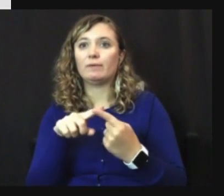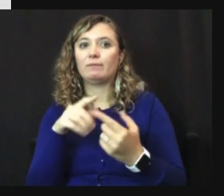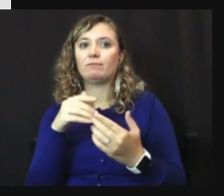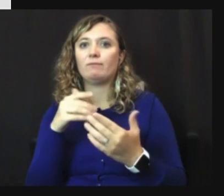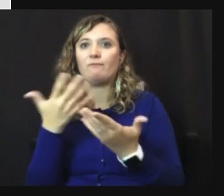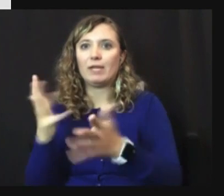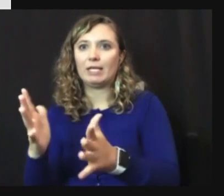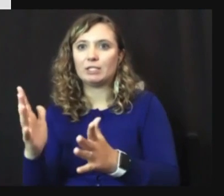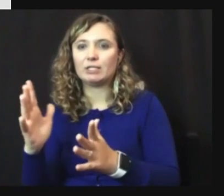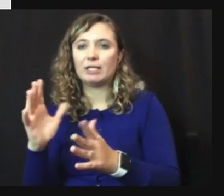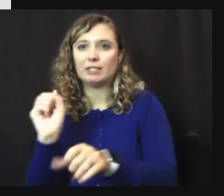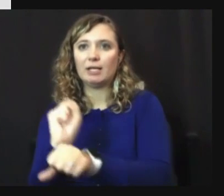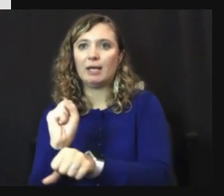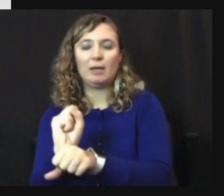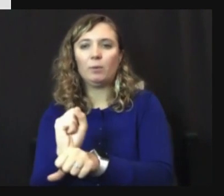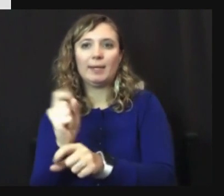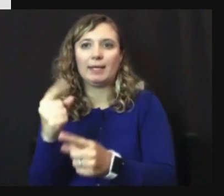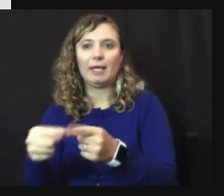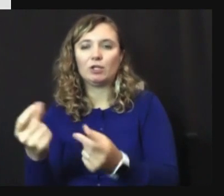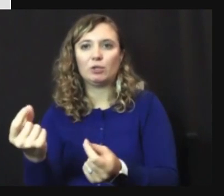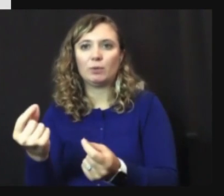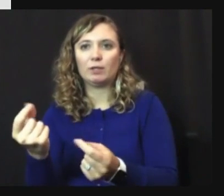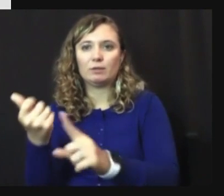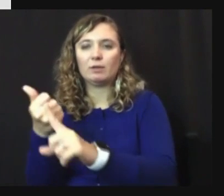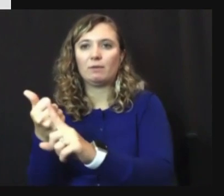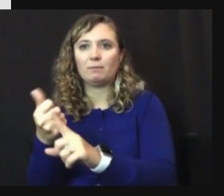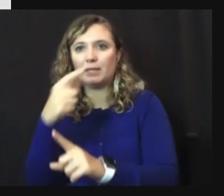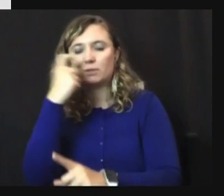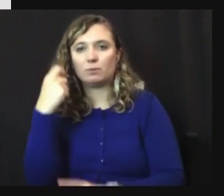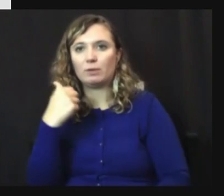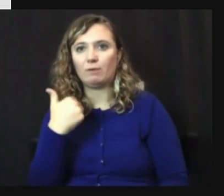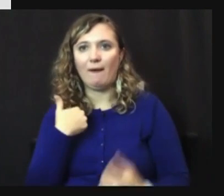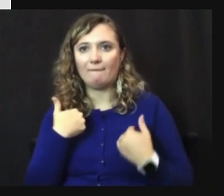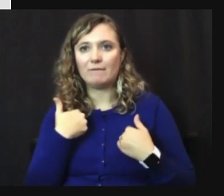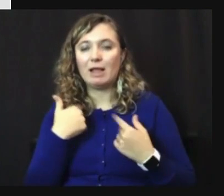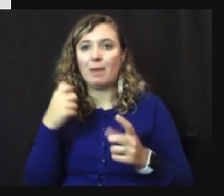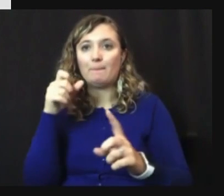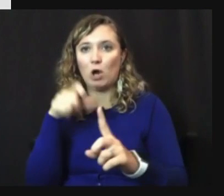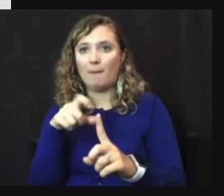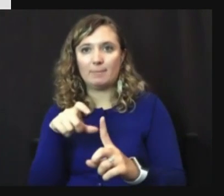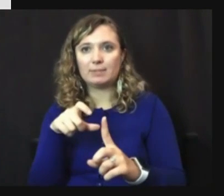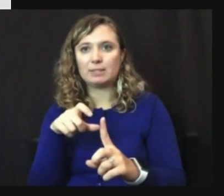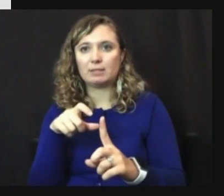And then we can't do it on our own because we no longer have the prompts.